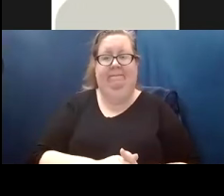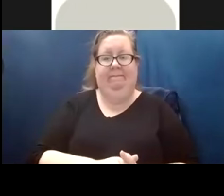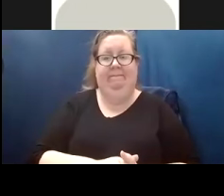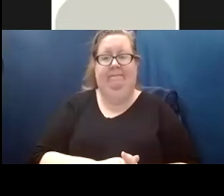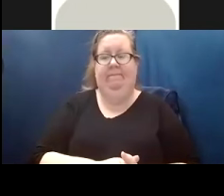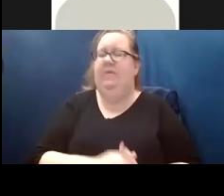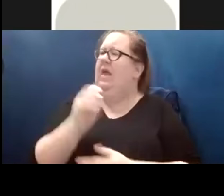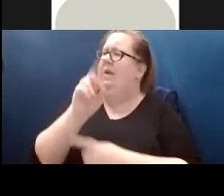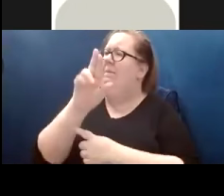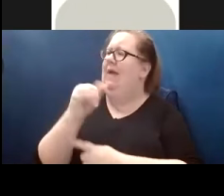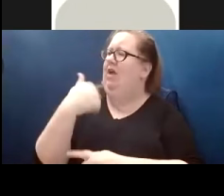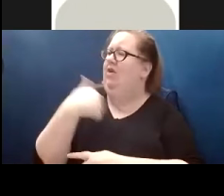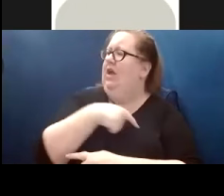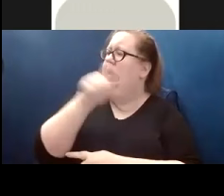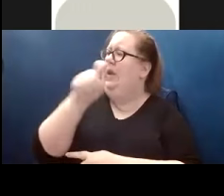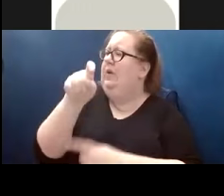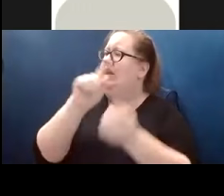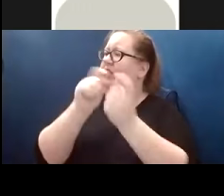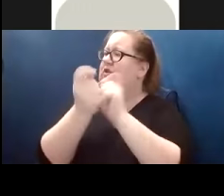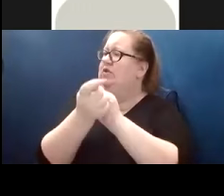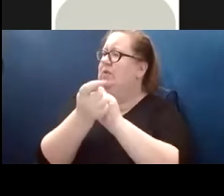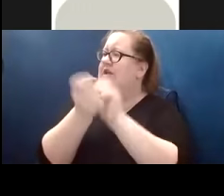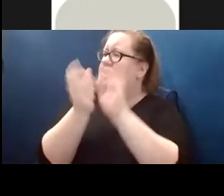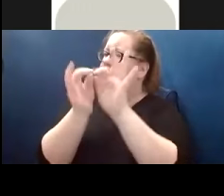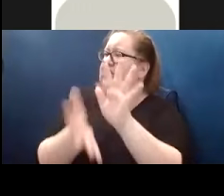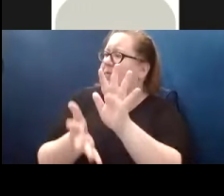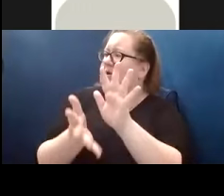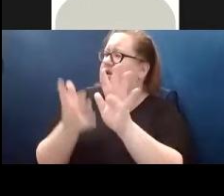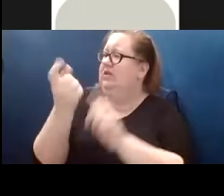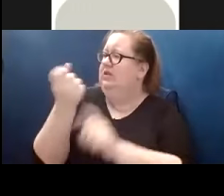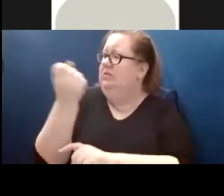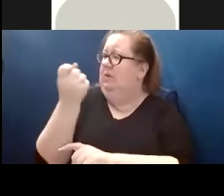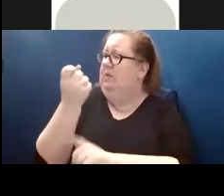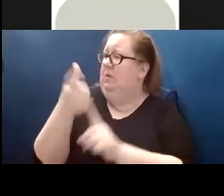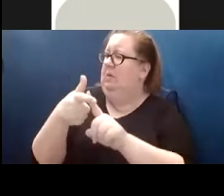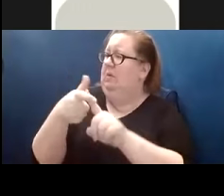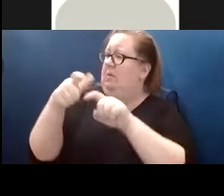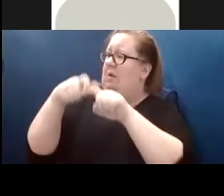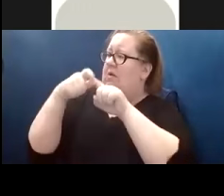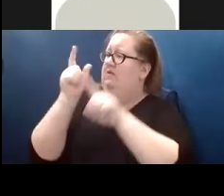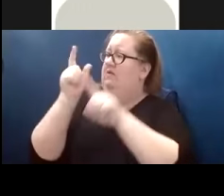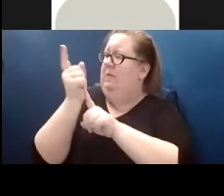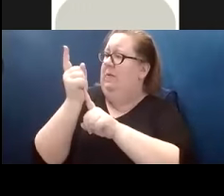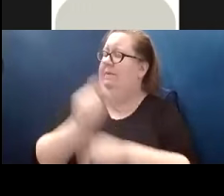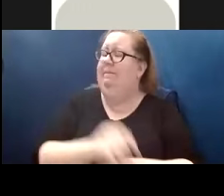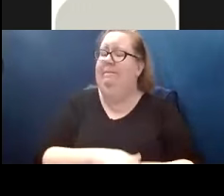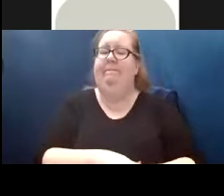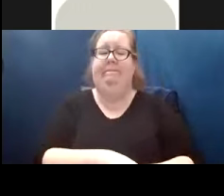Mary, we need to switch translators. If we just pause for a moment. Okay.